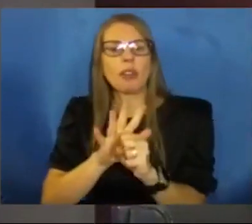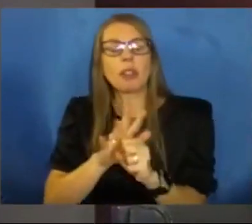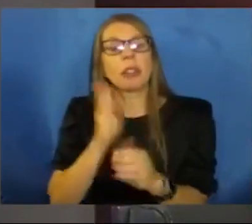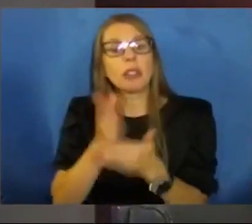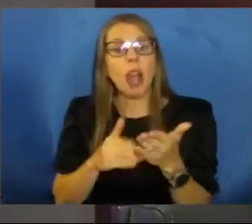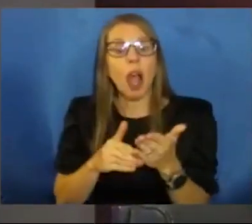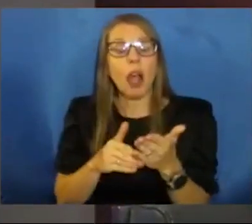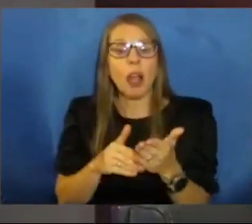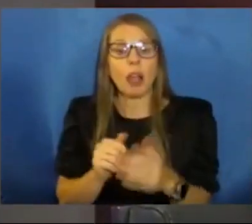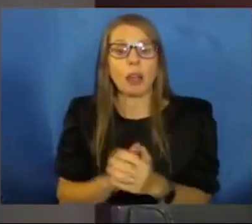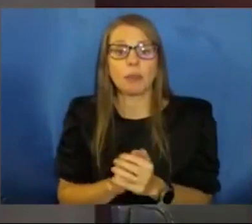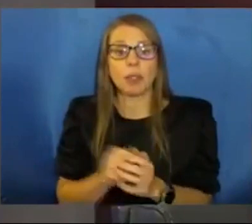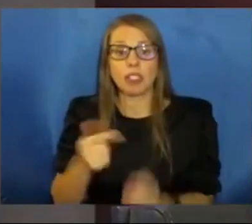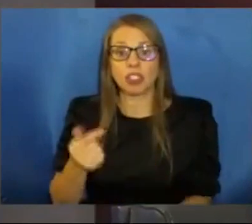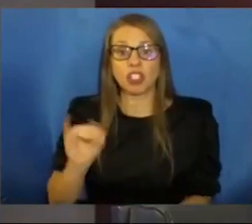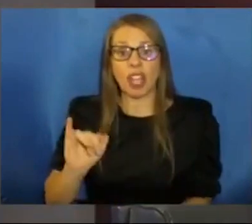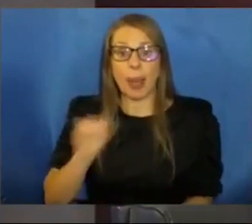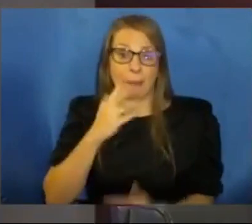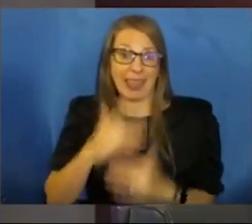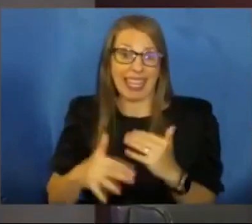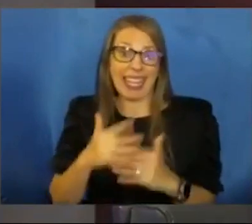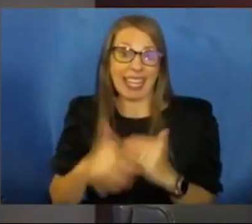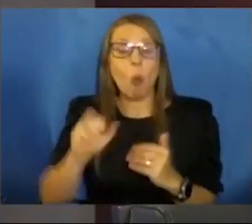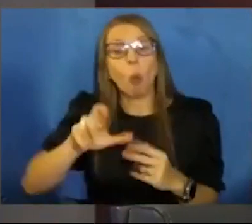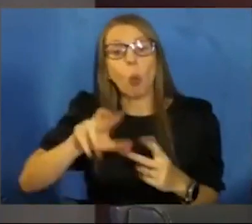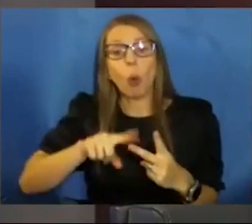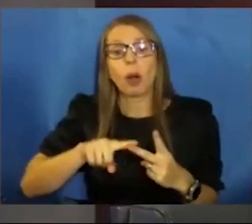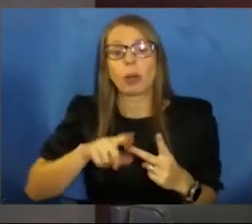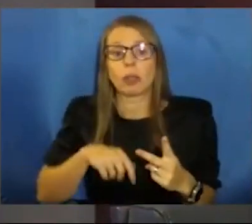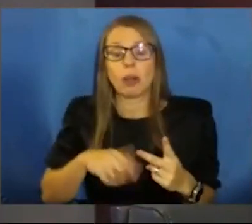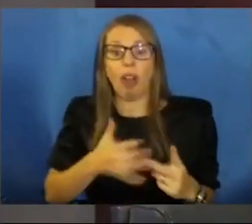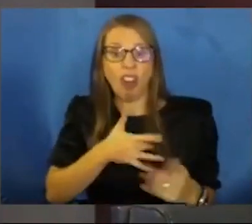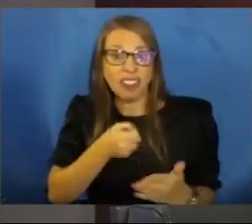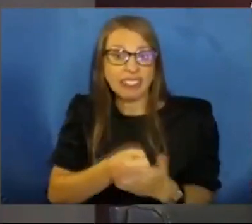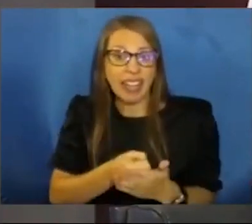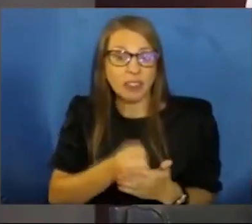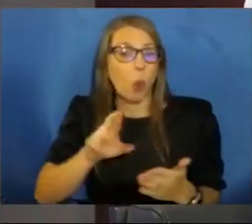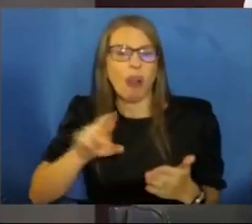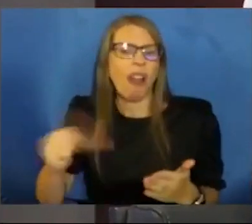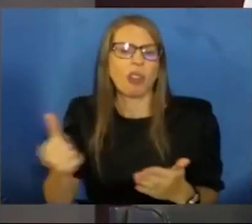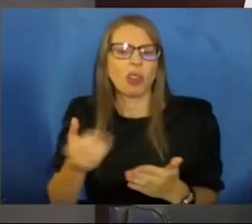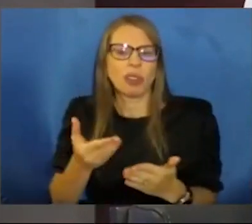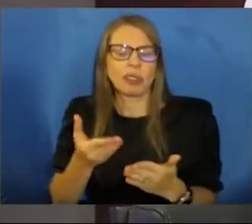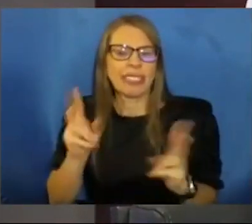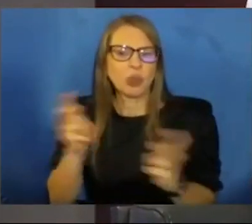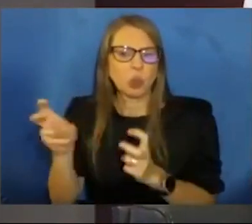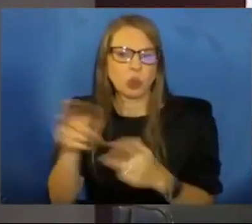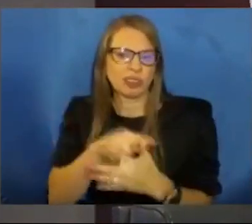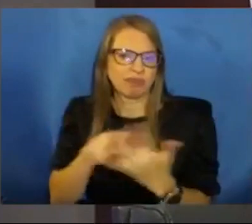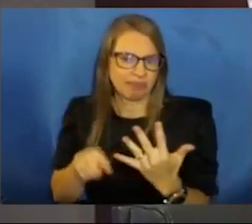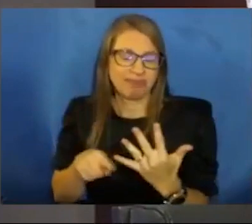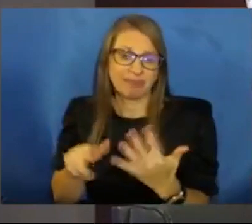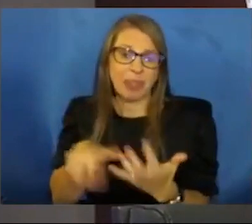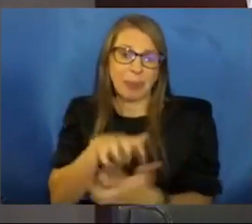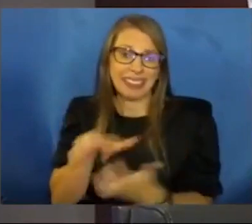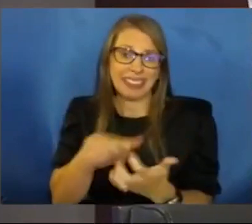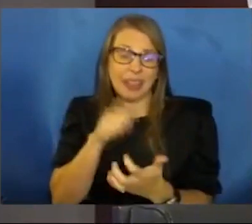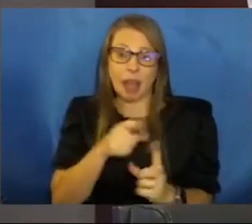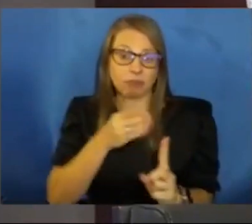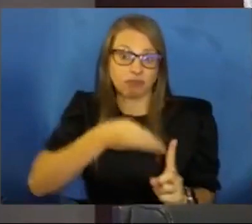You never know. It's a mix. You know, I would say, and interestingly, when I talk about those transfer requests from all across the states, they're not